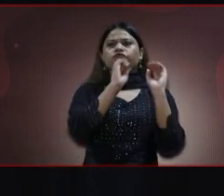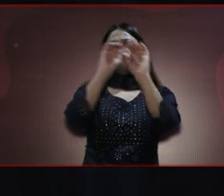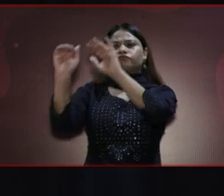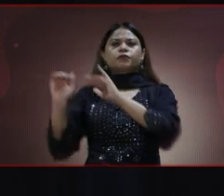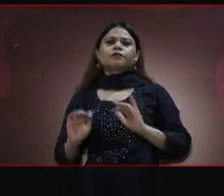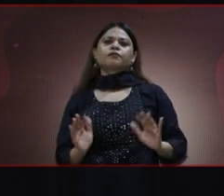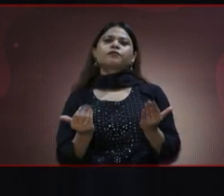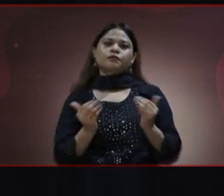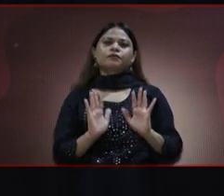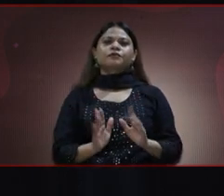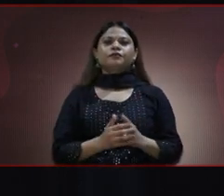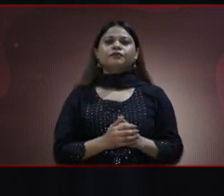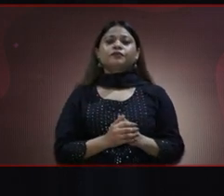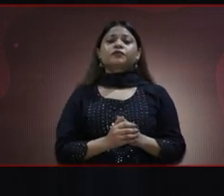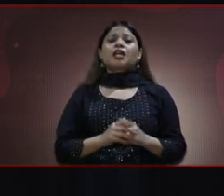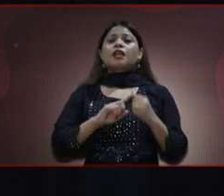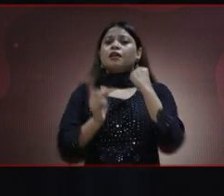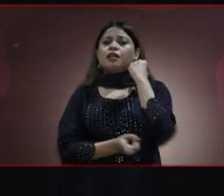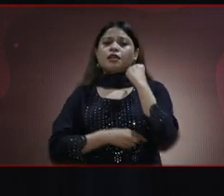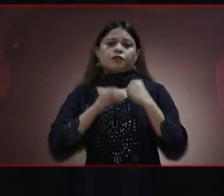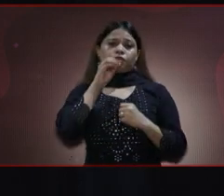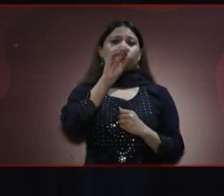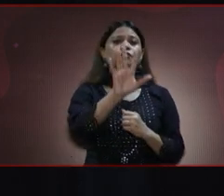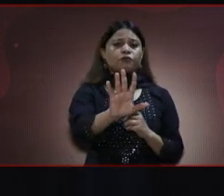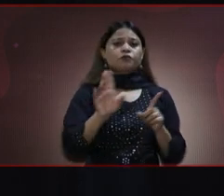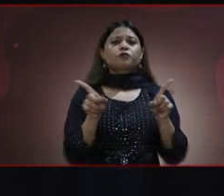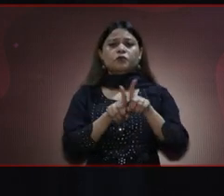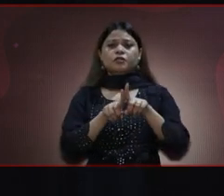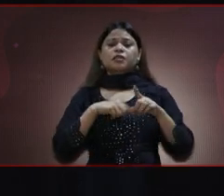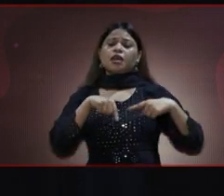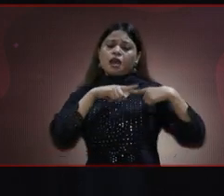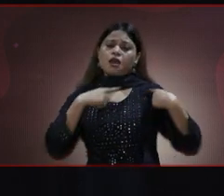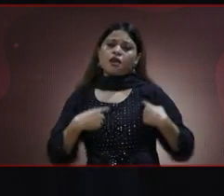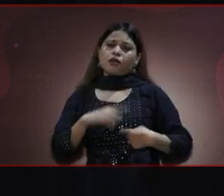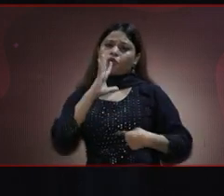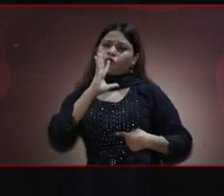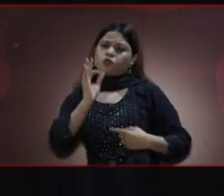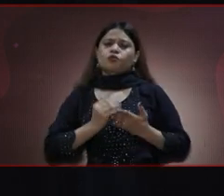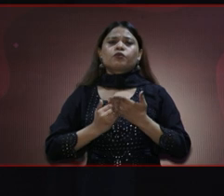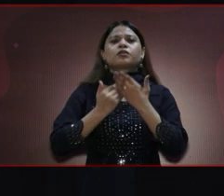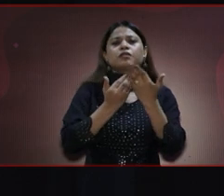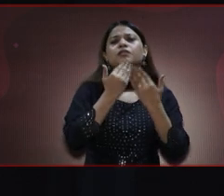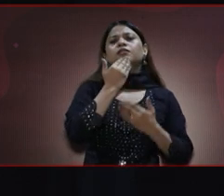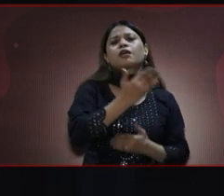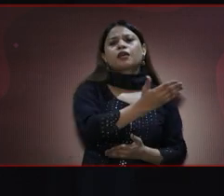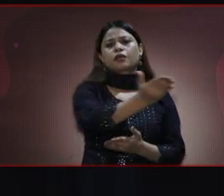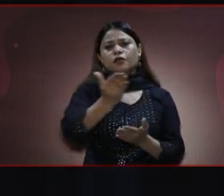In conclusion, I would like to once again extend my heartfelt thanks to the Honorable